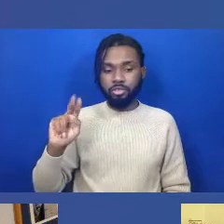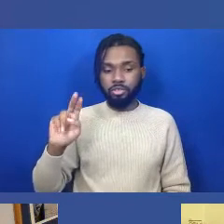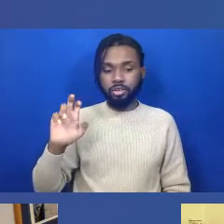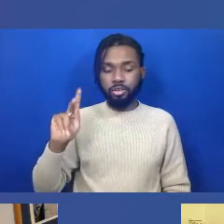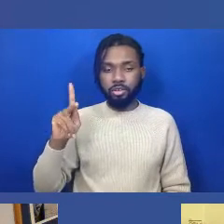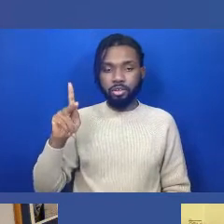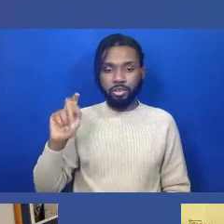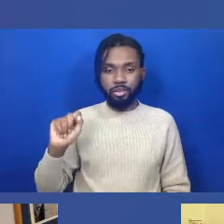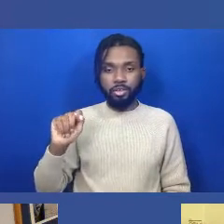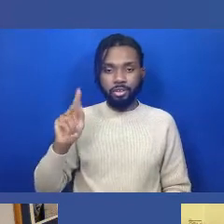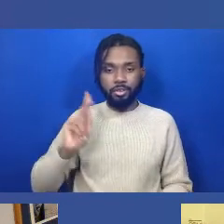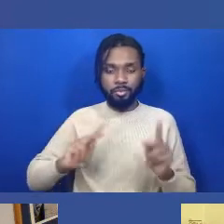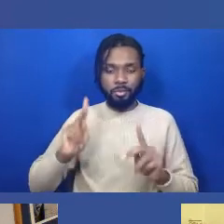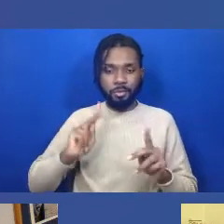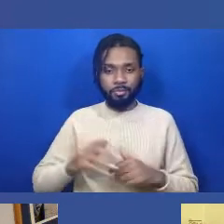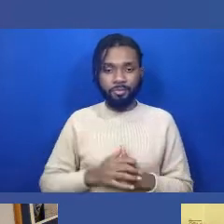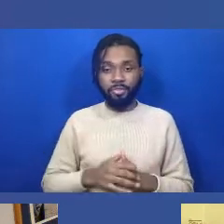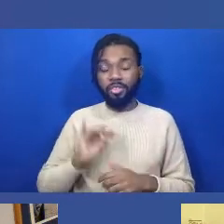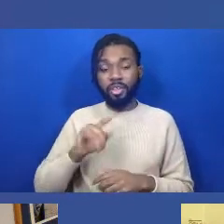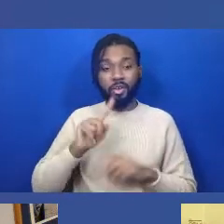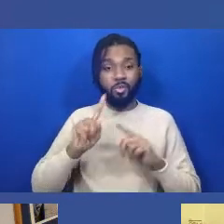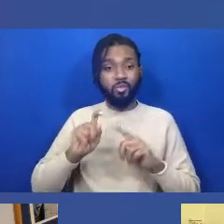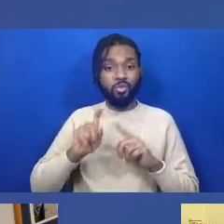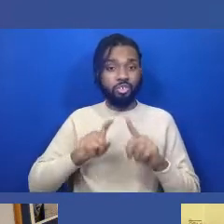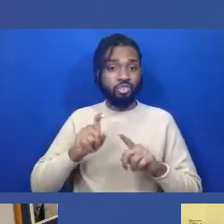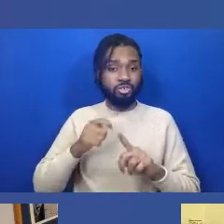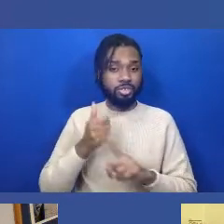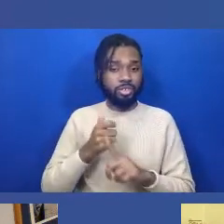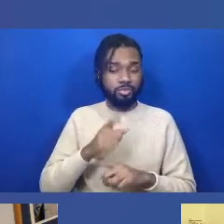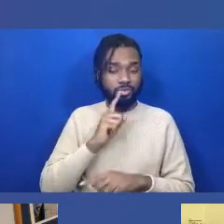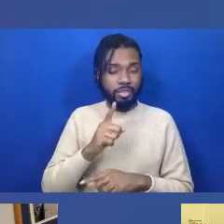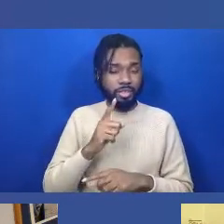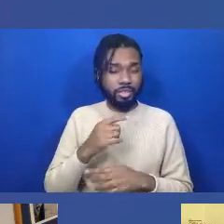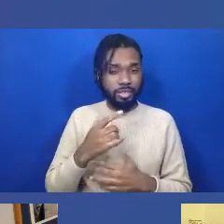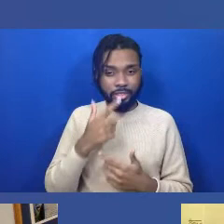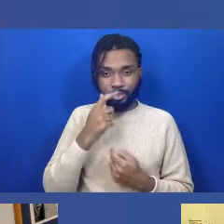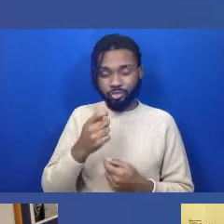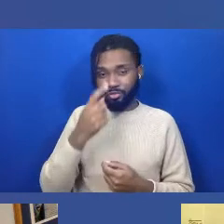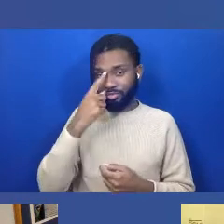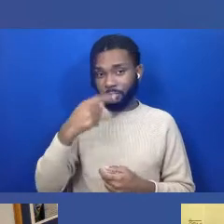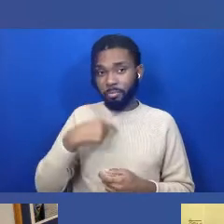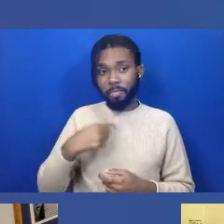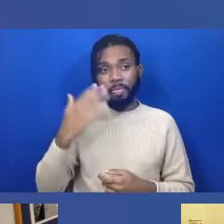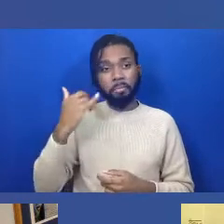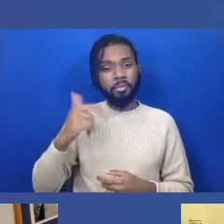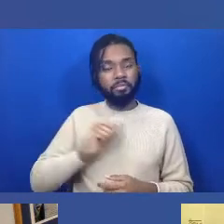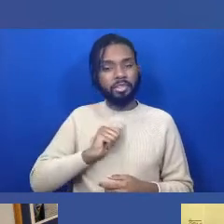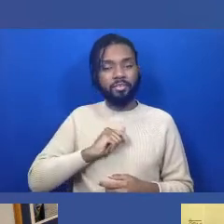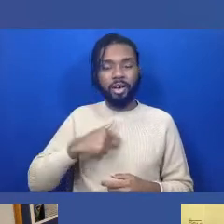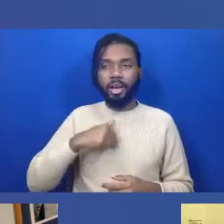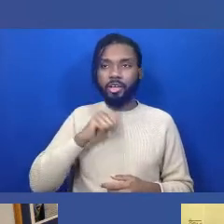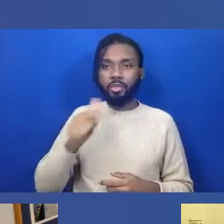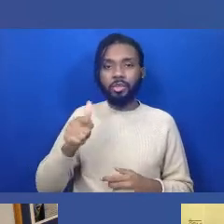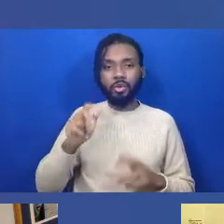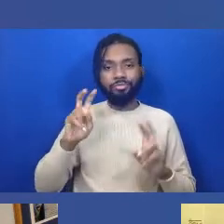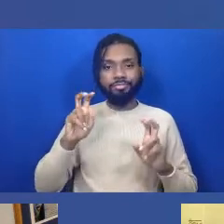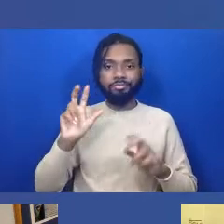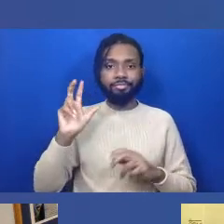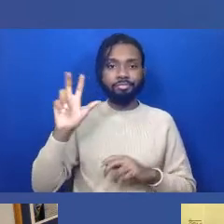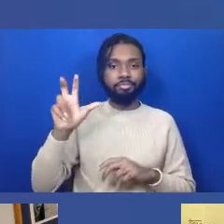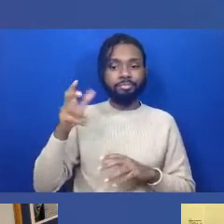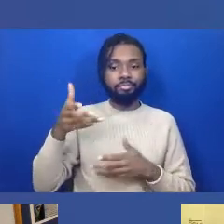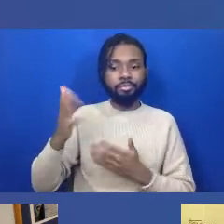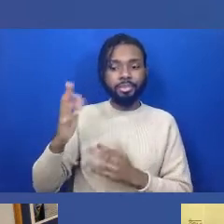Yeah, this question is so interesting to me because I don't really, you know, pitch in a